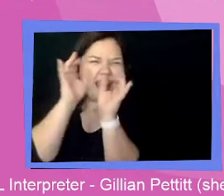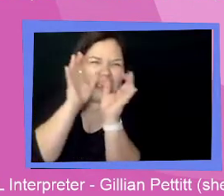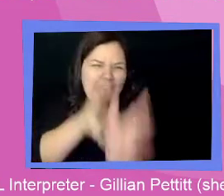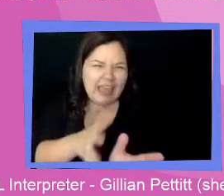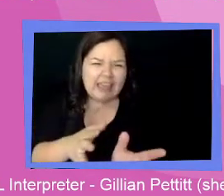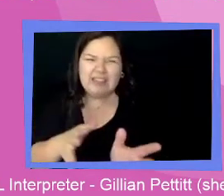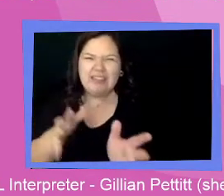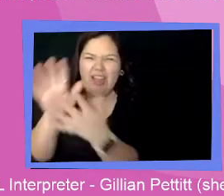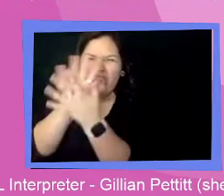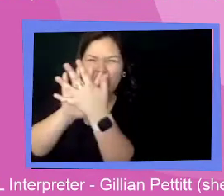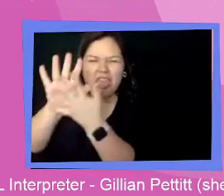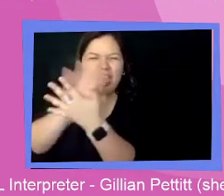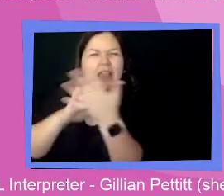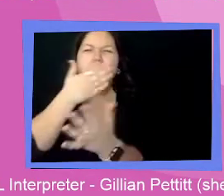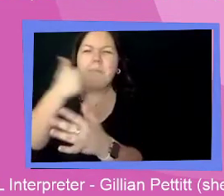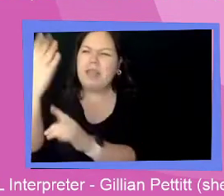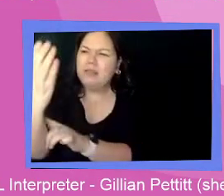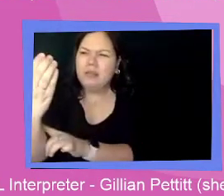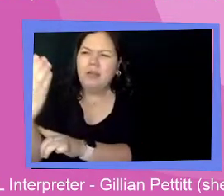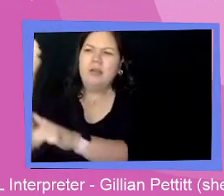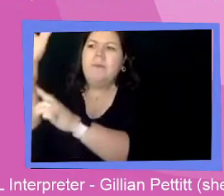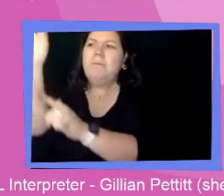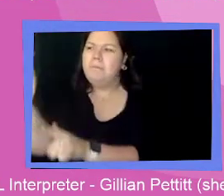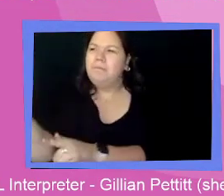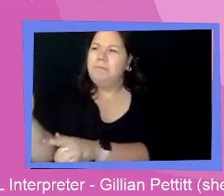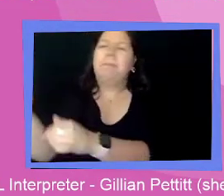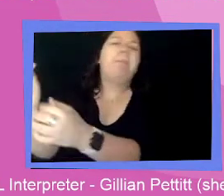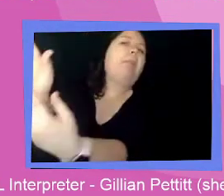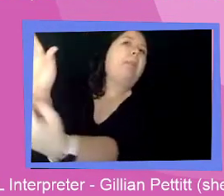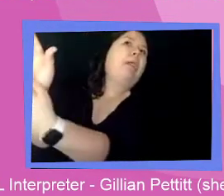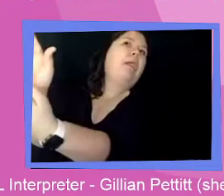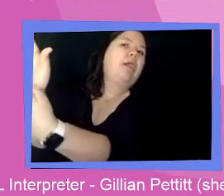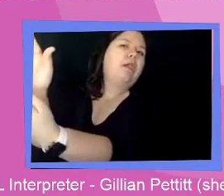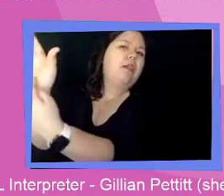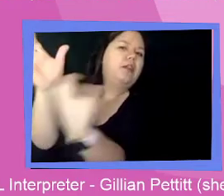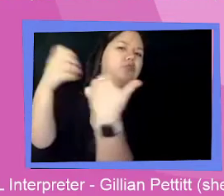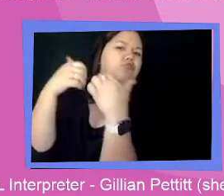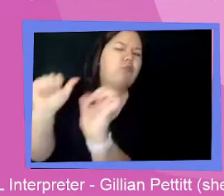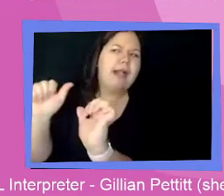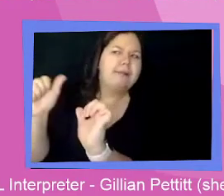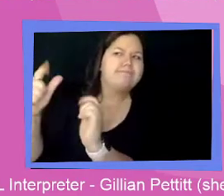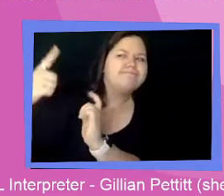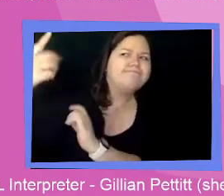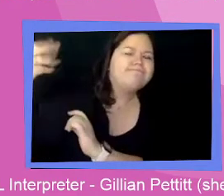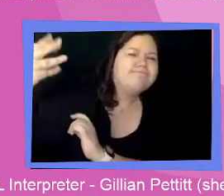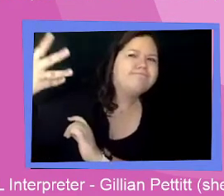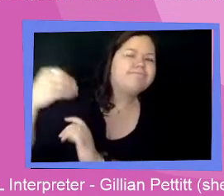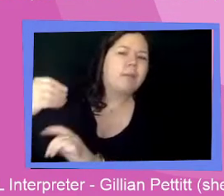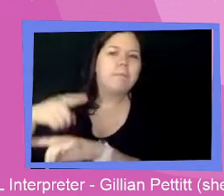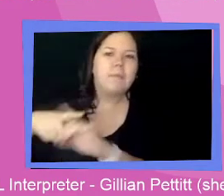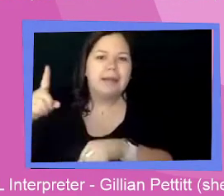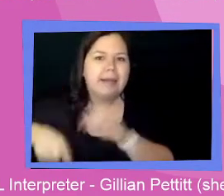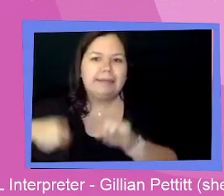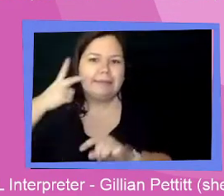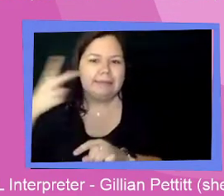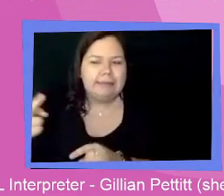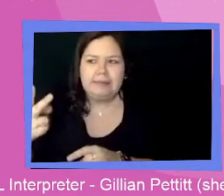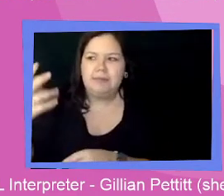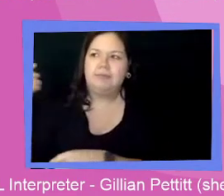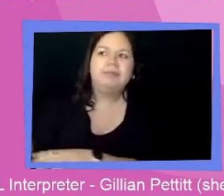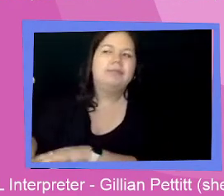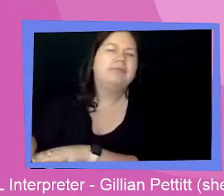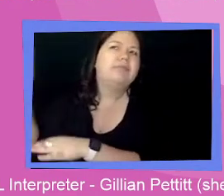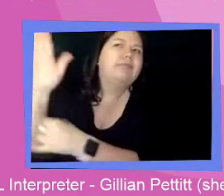grainy and blurred. So he uses the back instead, clicking blindly on his screen before flipping the